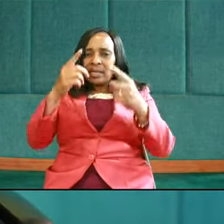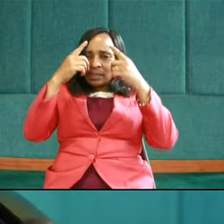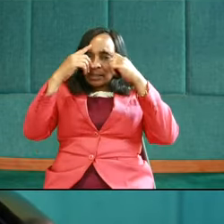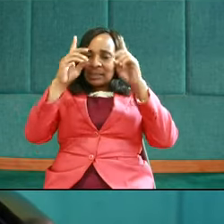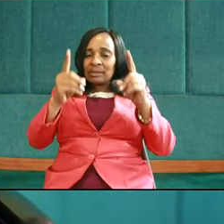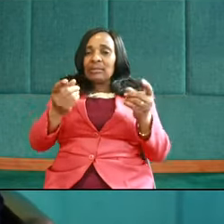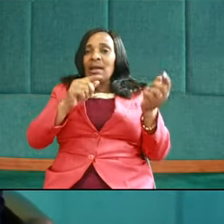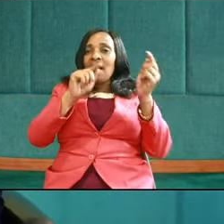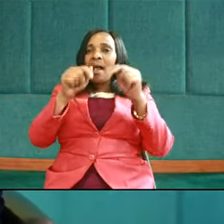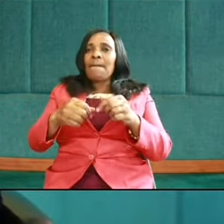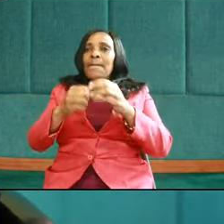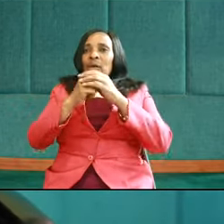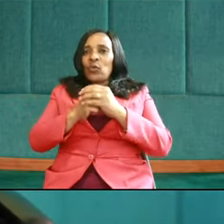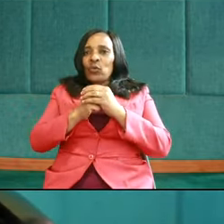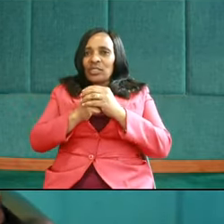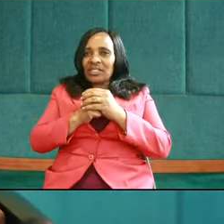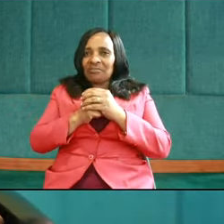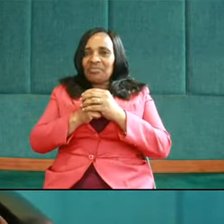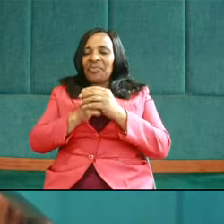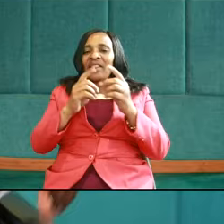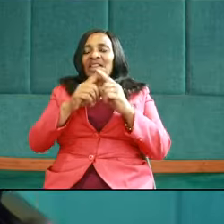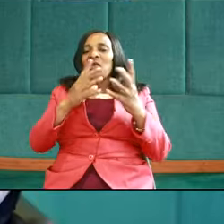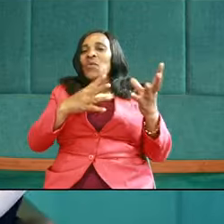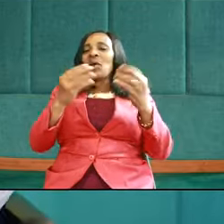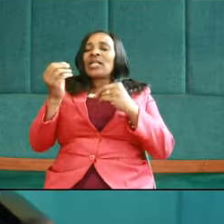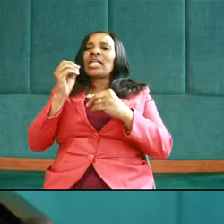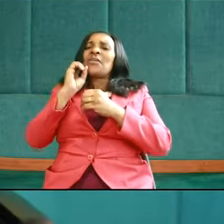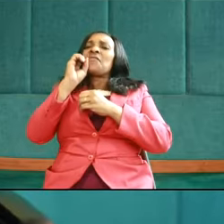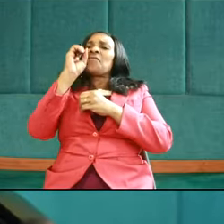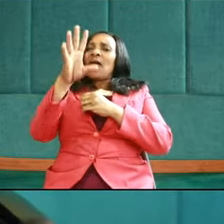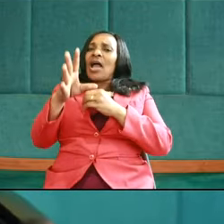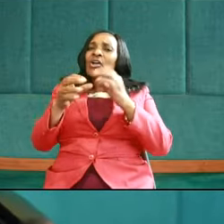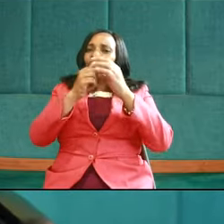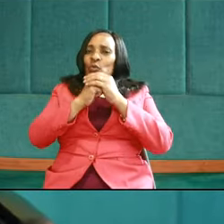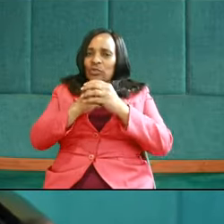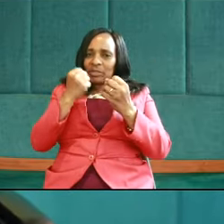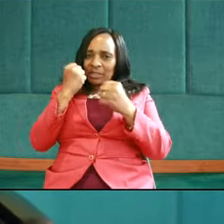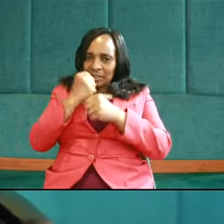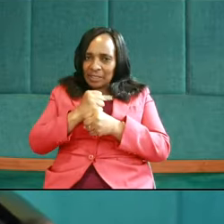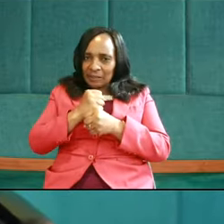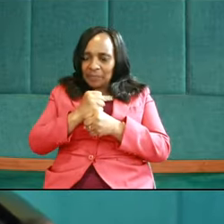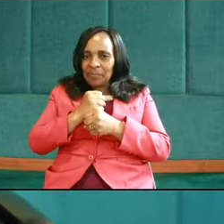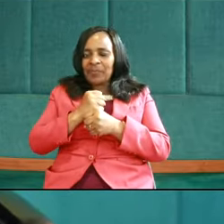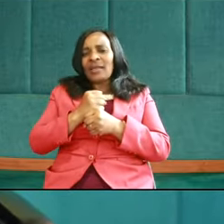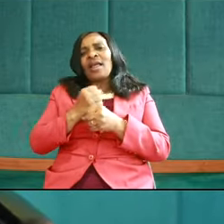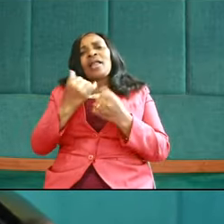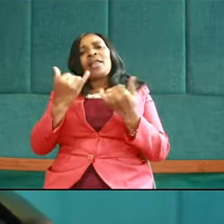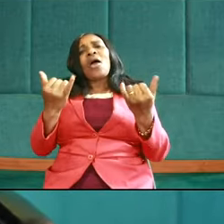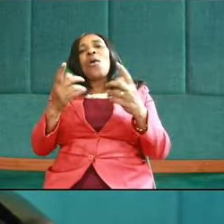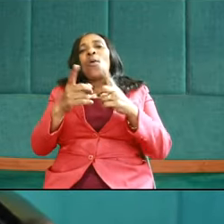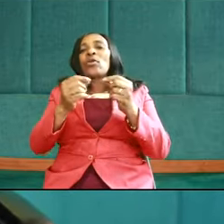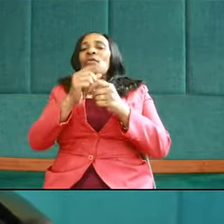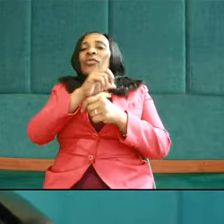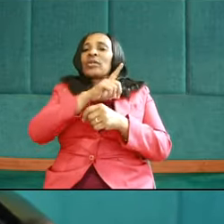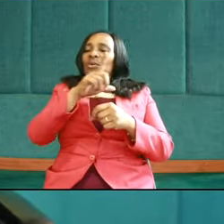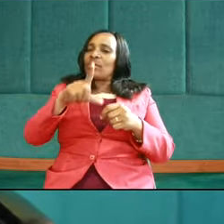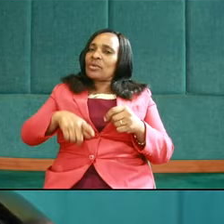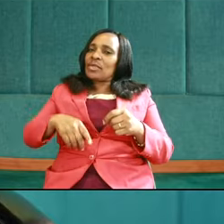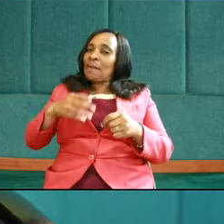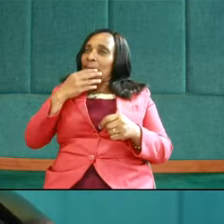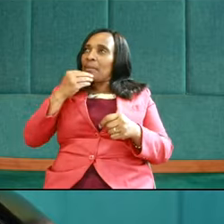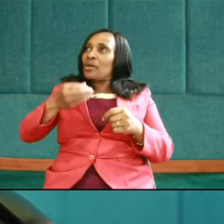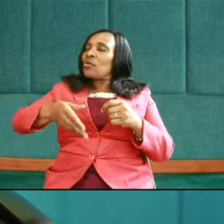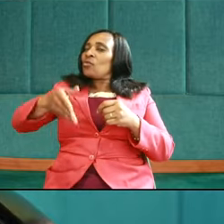come and worship at the one in Bethel and went as far to worship in Dan. By the word of the Lord, a man